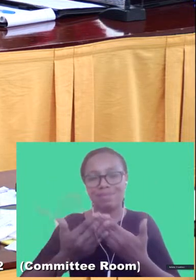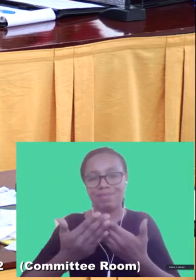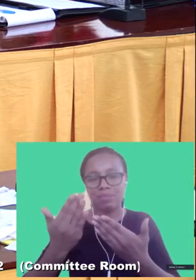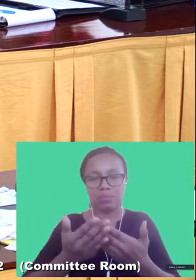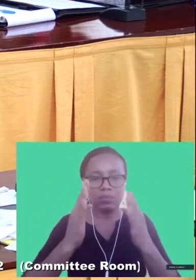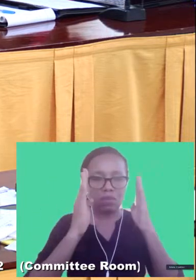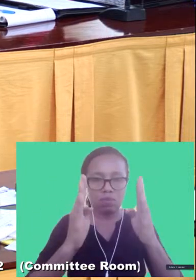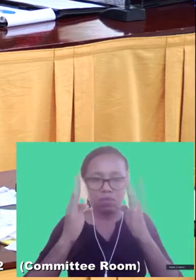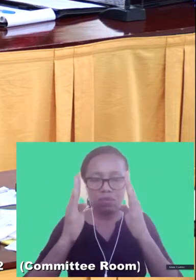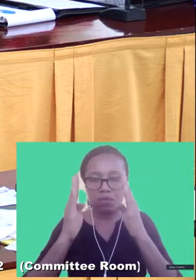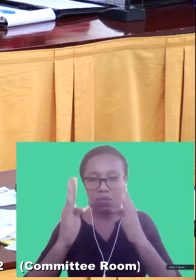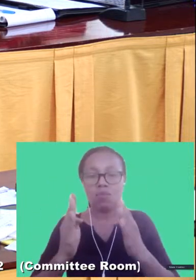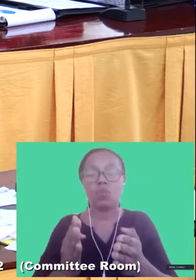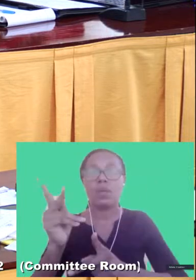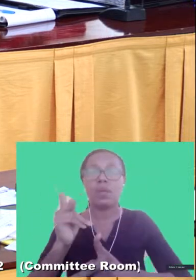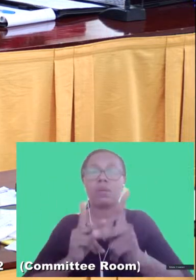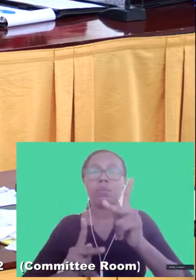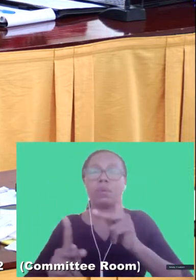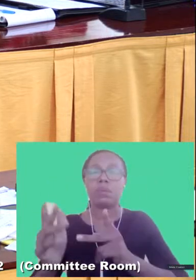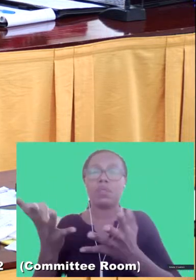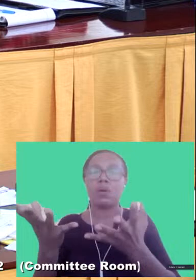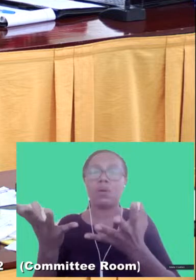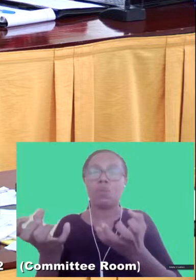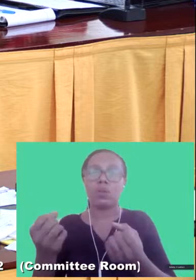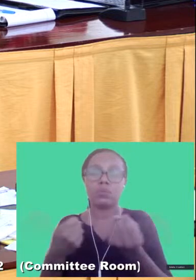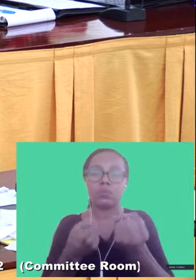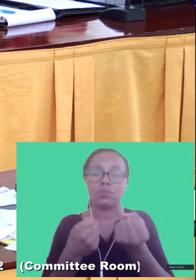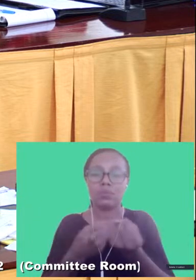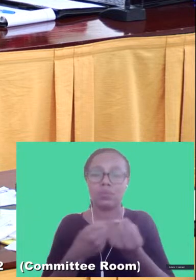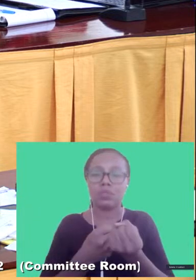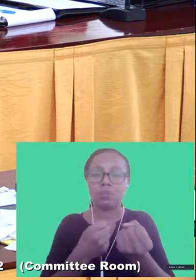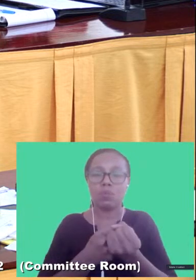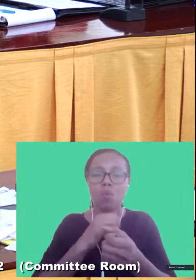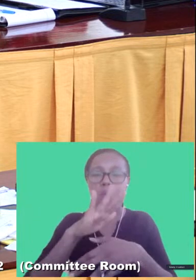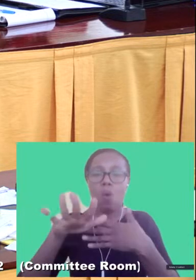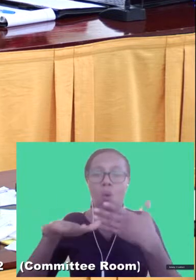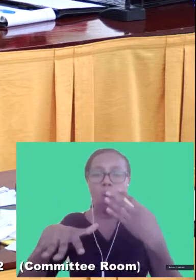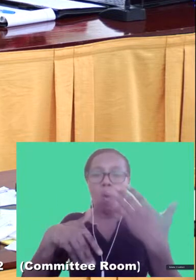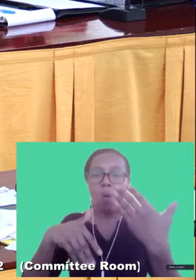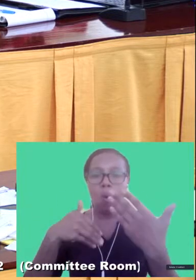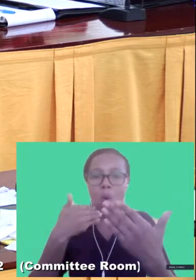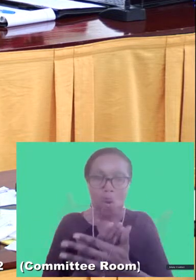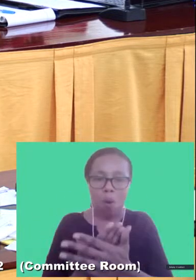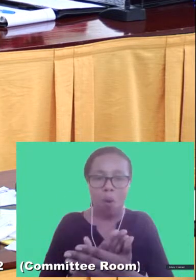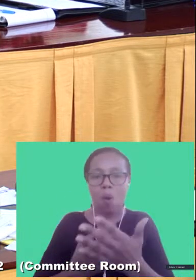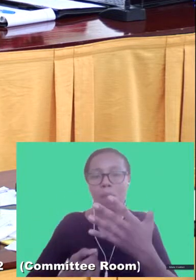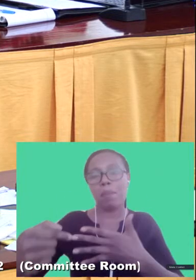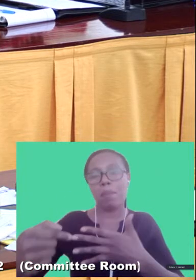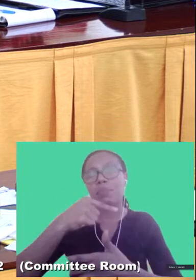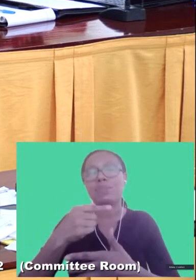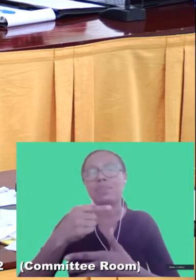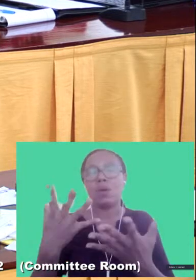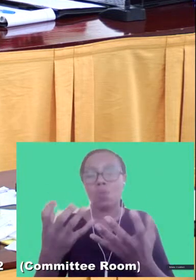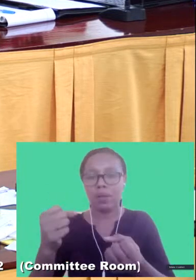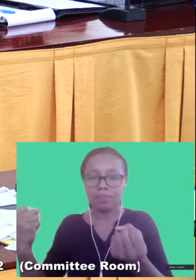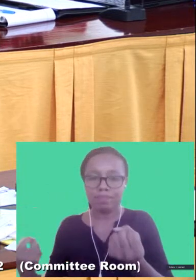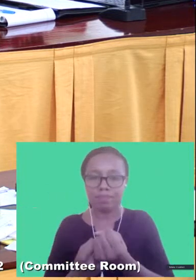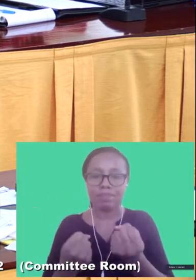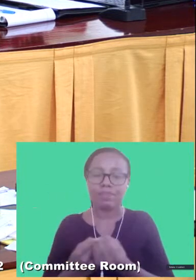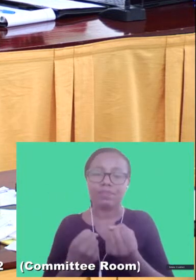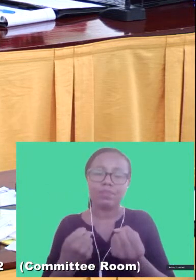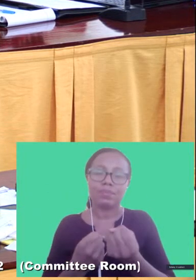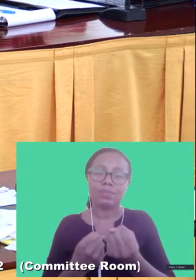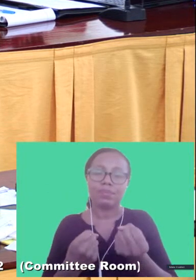emphasize. Equally, ma'am, on the commerce side, it is very clear, as I explained already to the leader of the